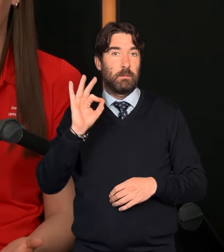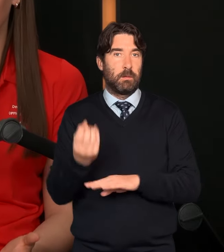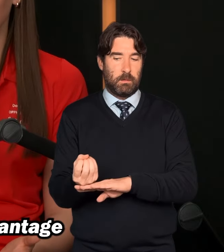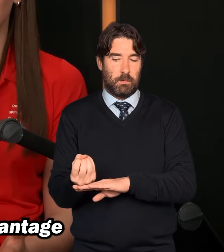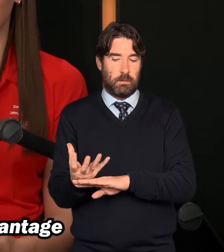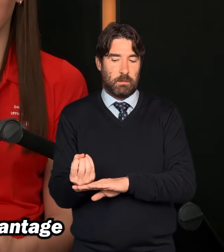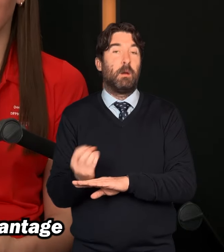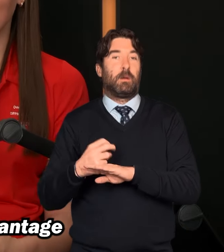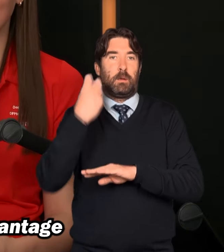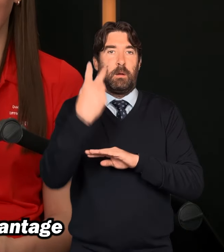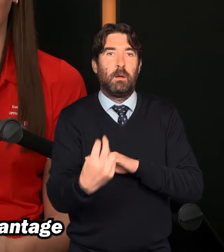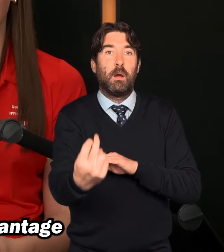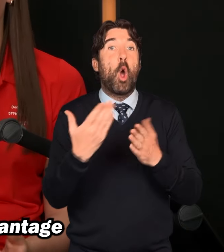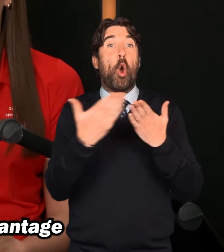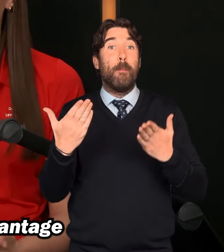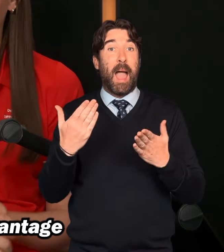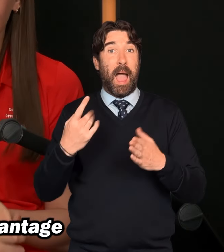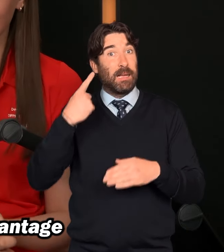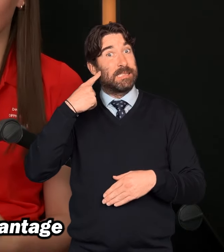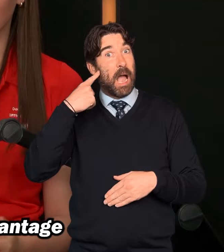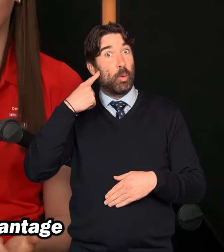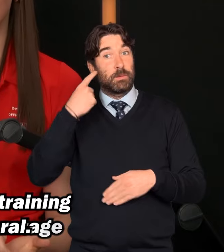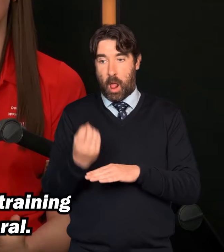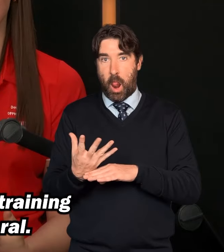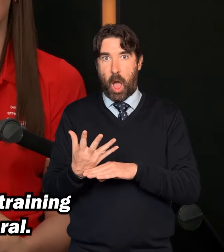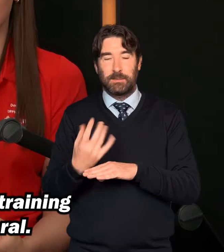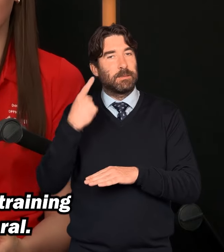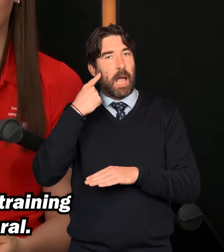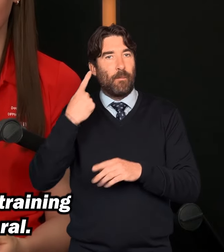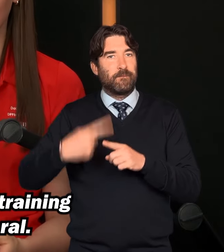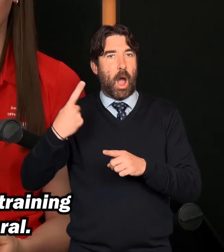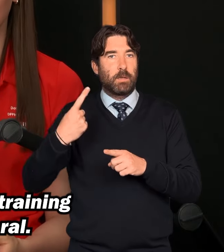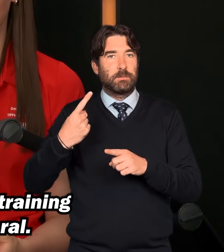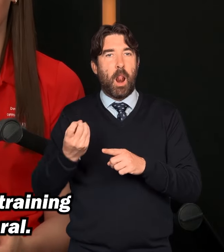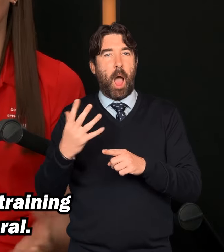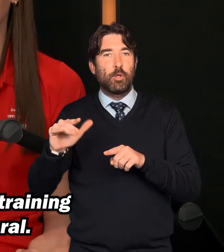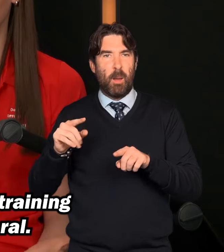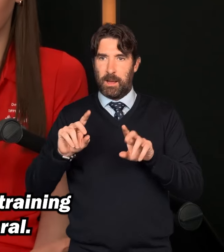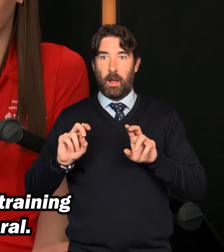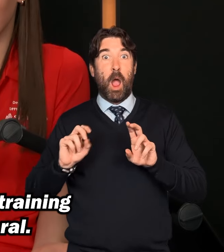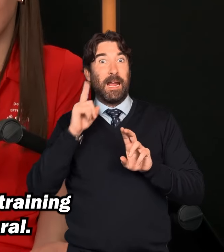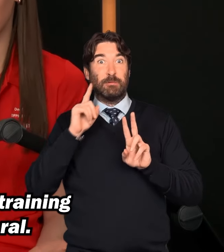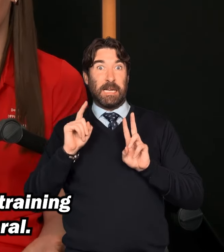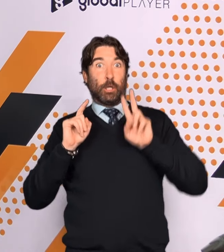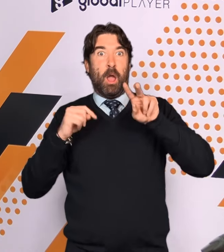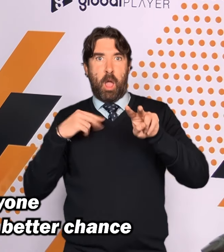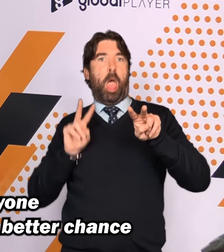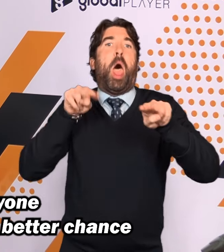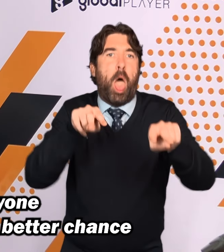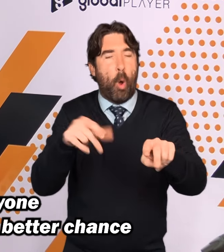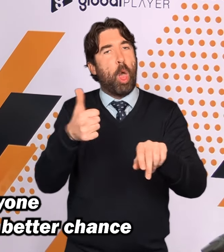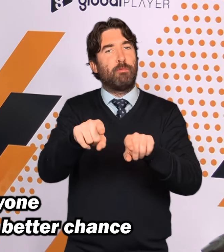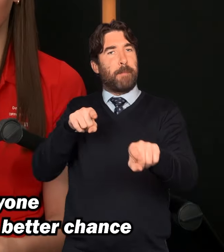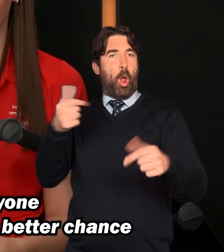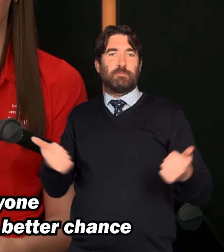light. So it's that's the disadvantage, and then just the disadvantage in training makes it difficult in general.